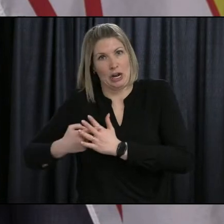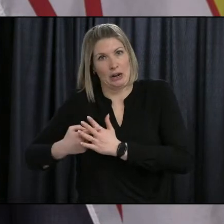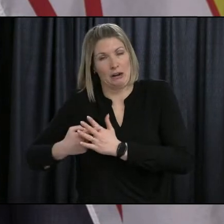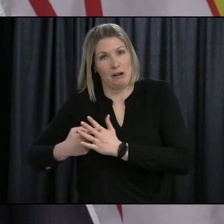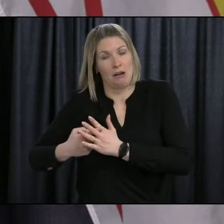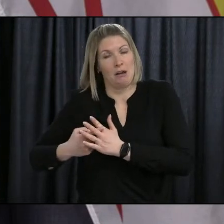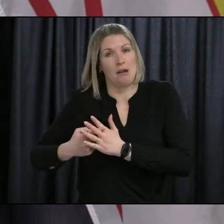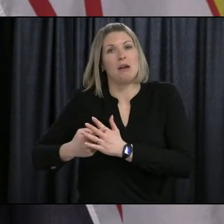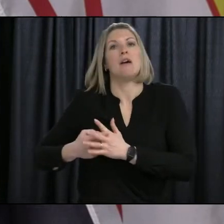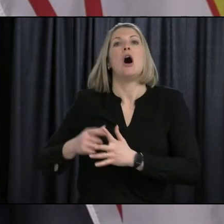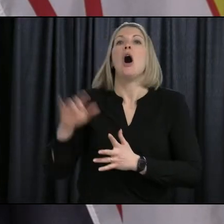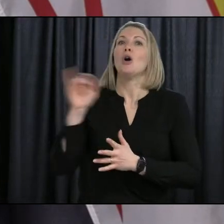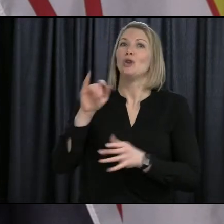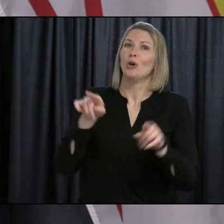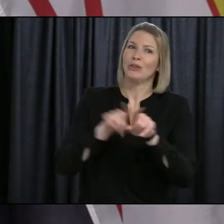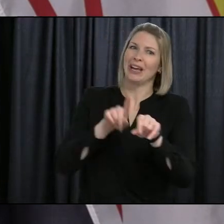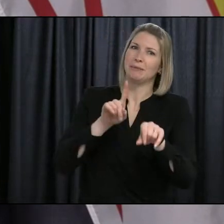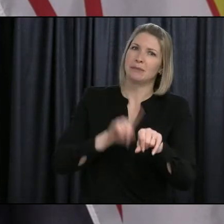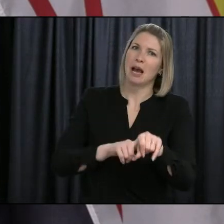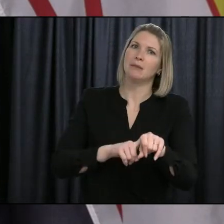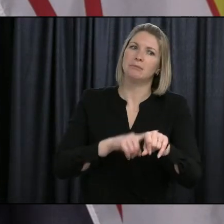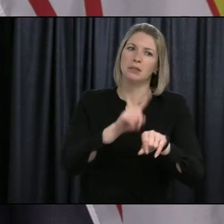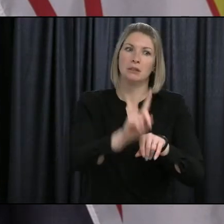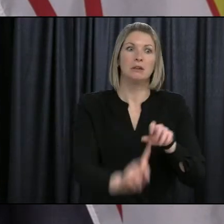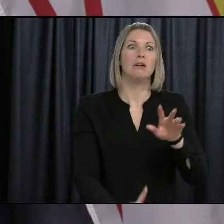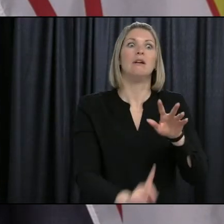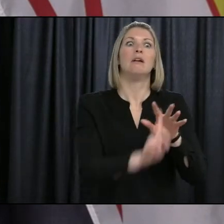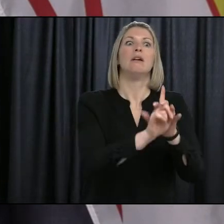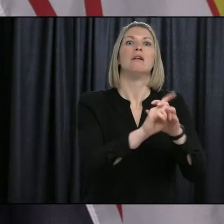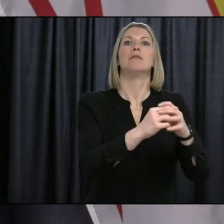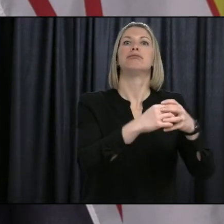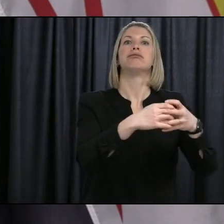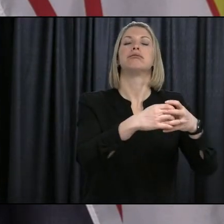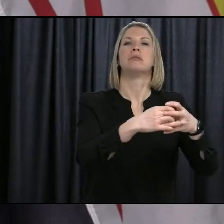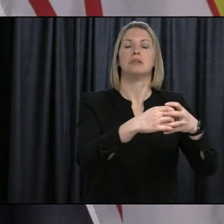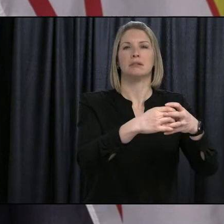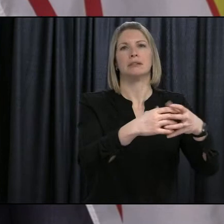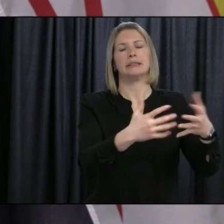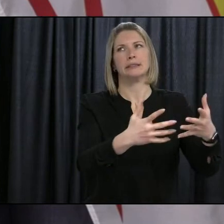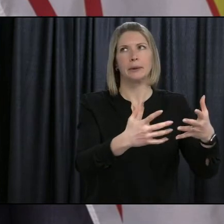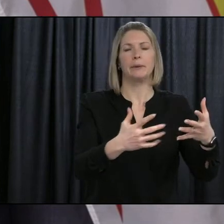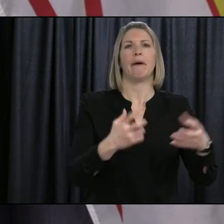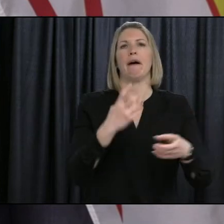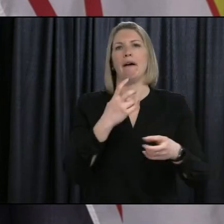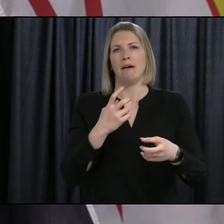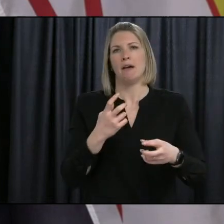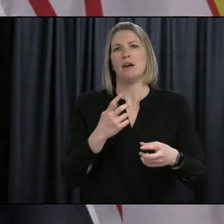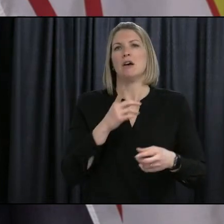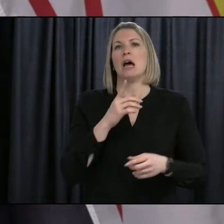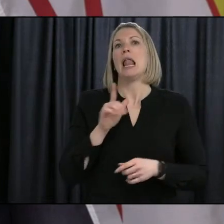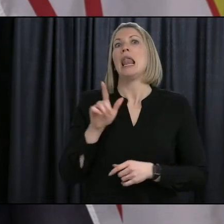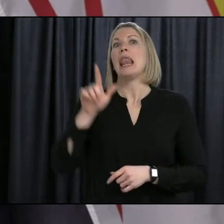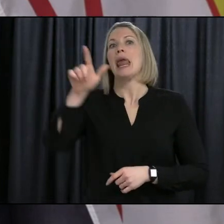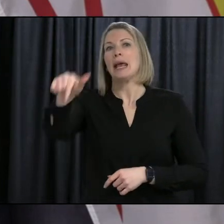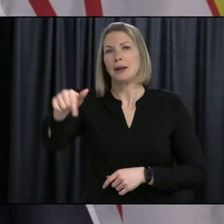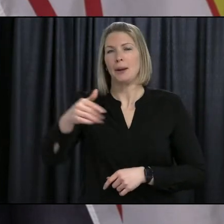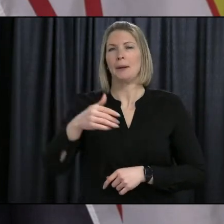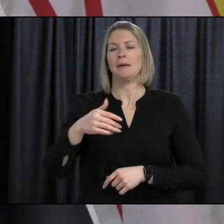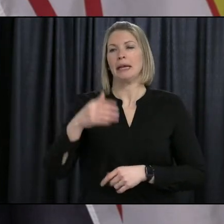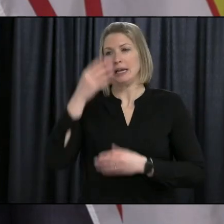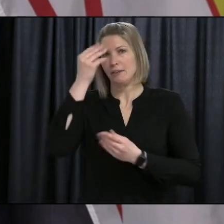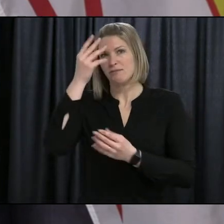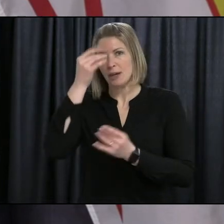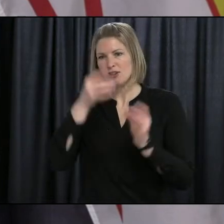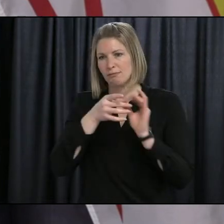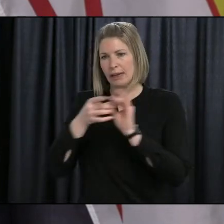an outbreak, we would expect to see higher levels. So it really will be most useful as time goes on, and